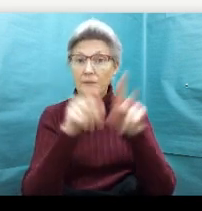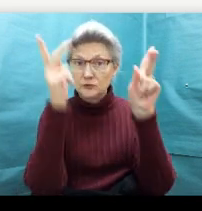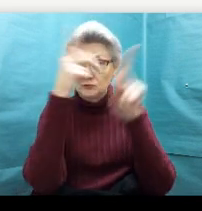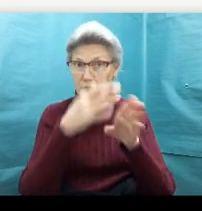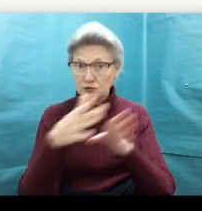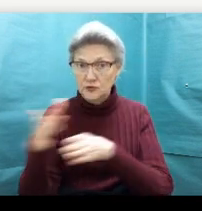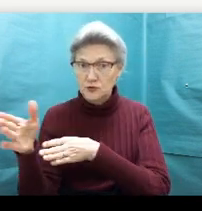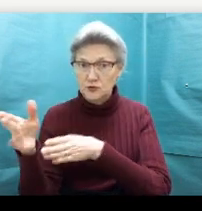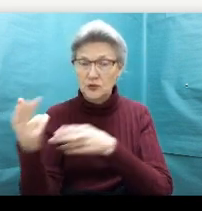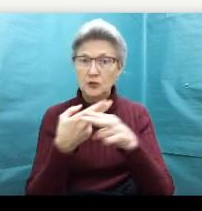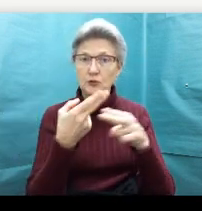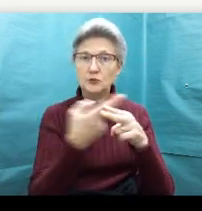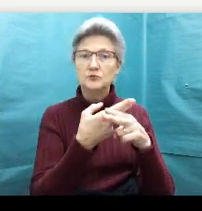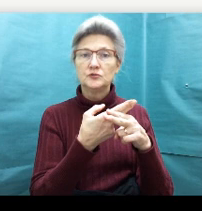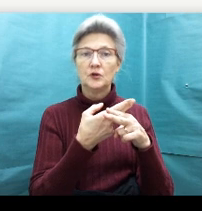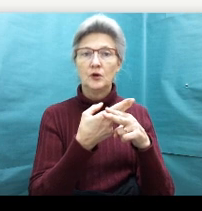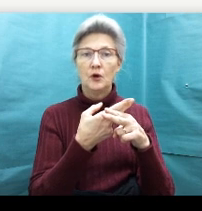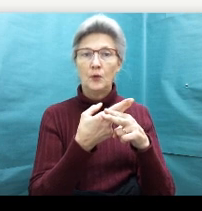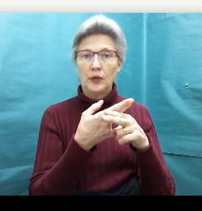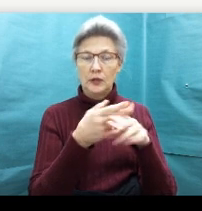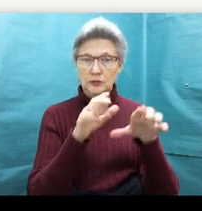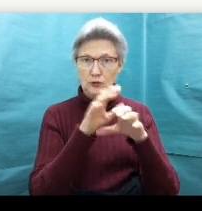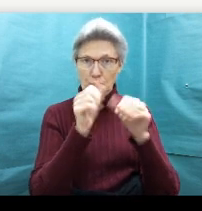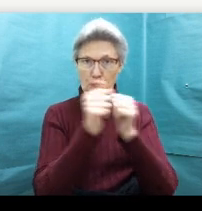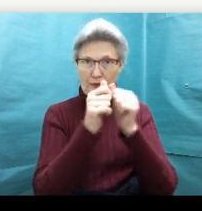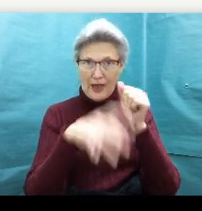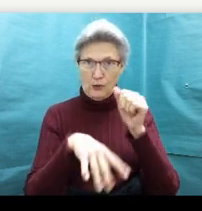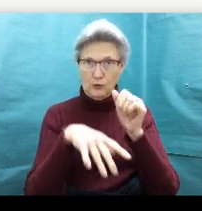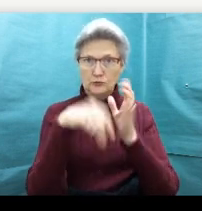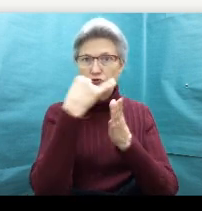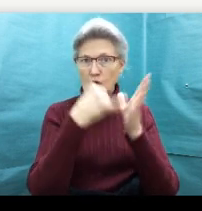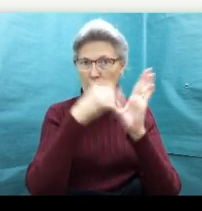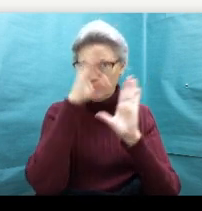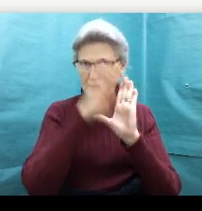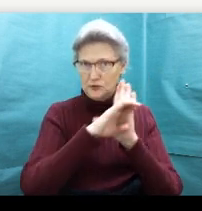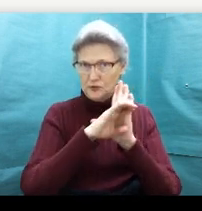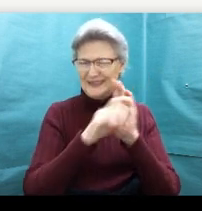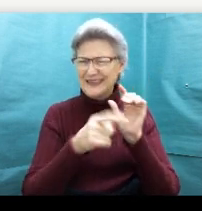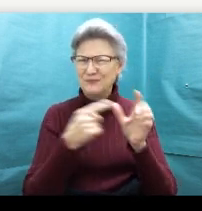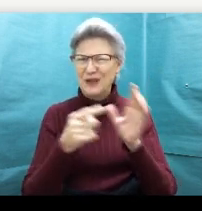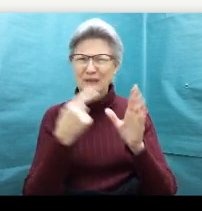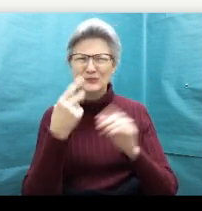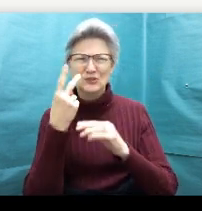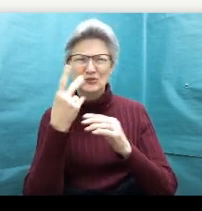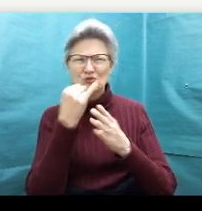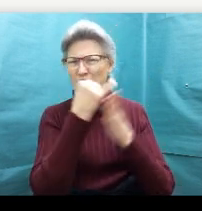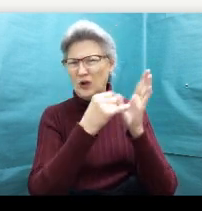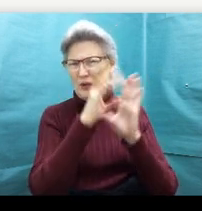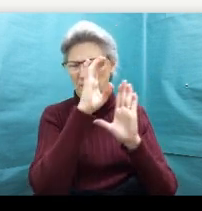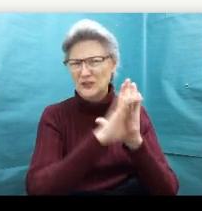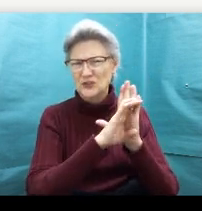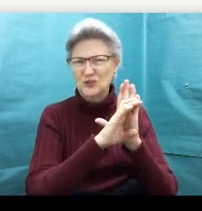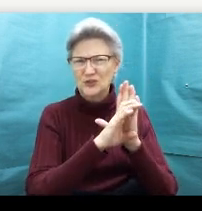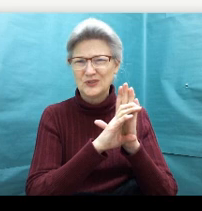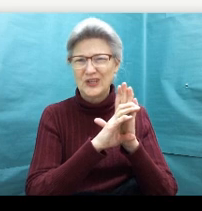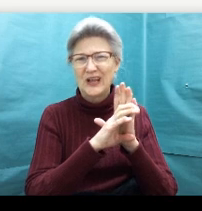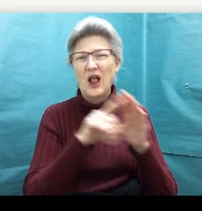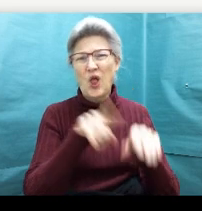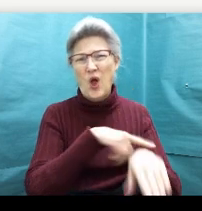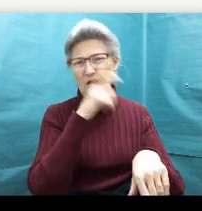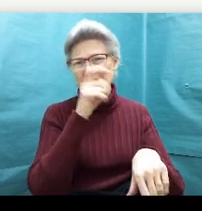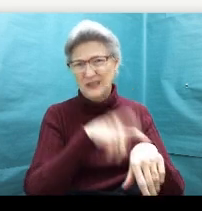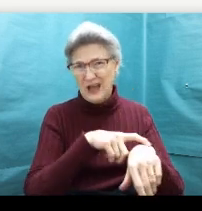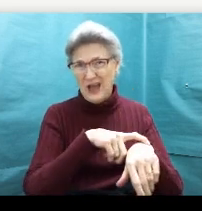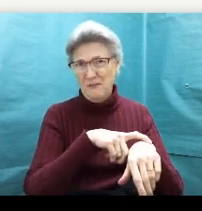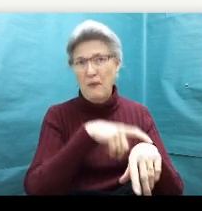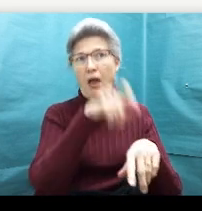we can use that we can do without sketching, because sometimes drawing a visual can get pretty lengthy or time consuming.